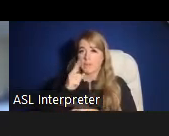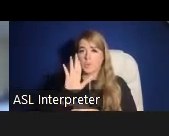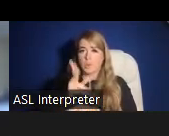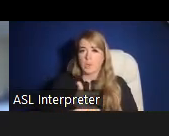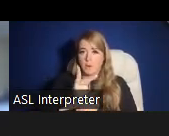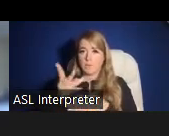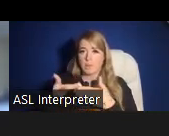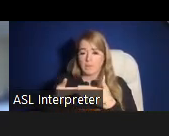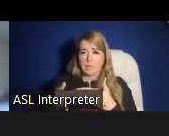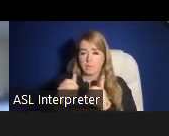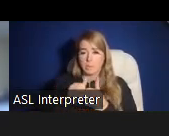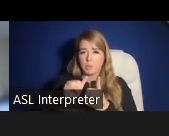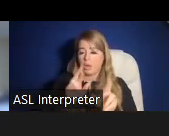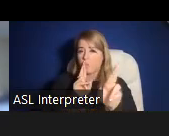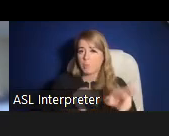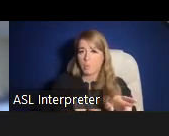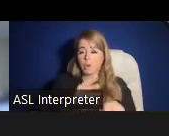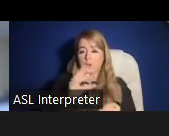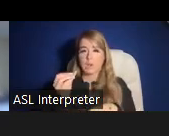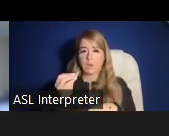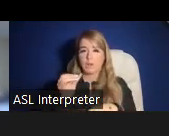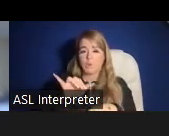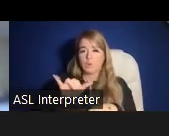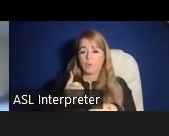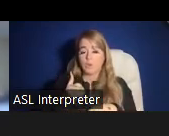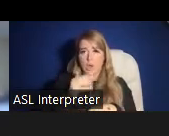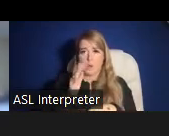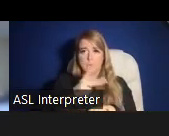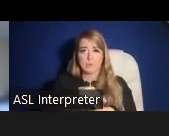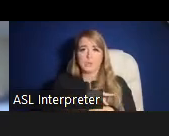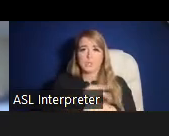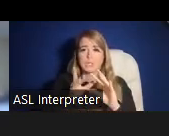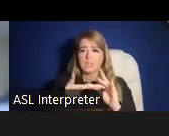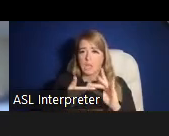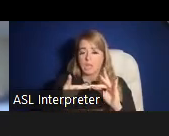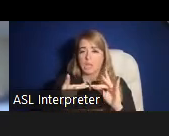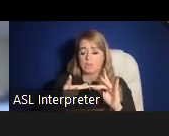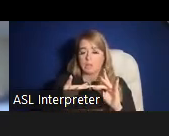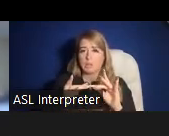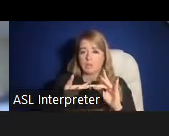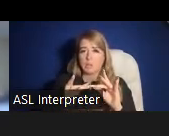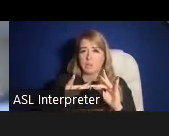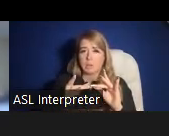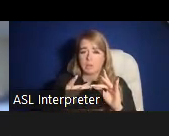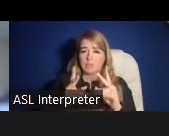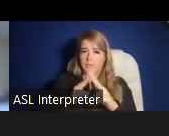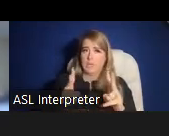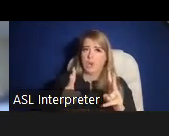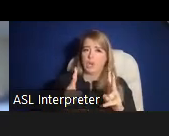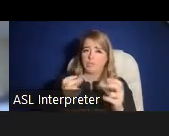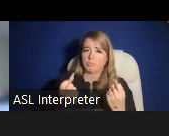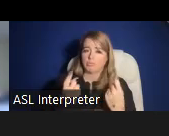read of that report, and what I would personally say are your very insightful and savvy